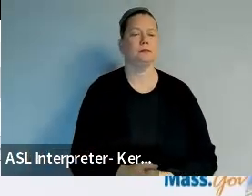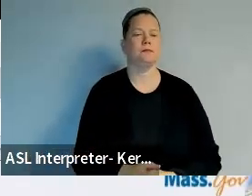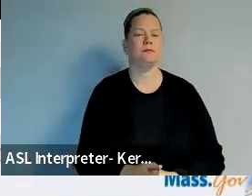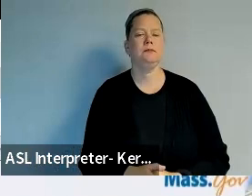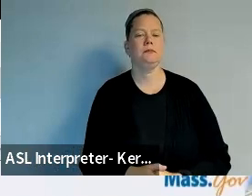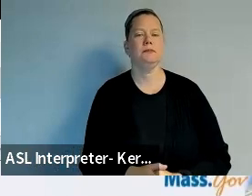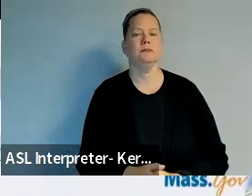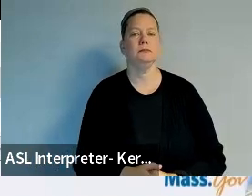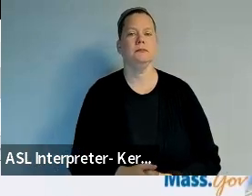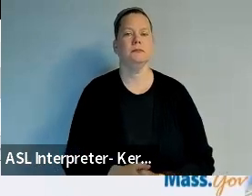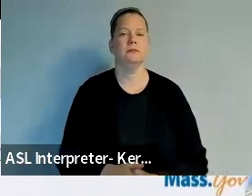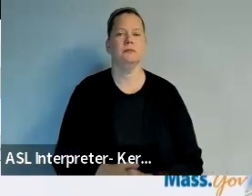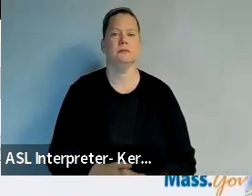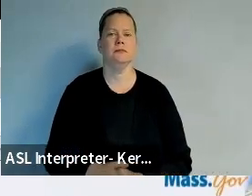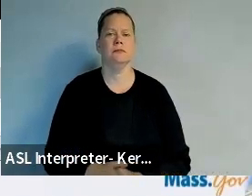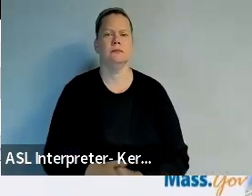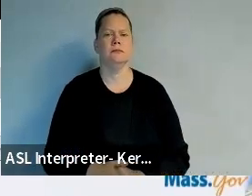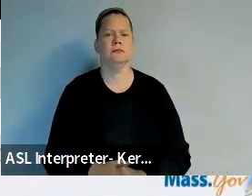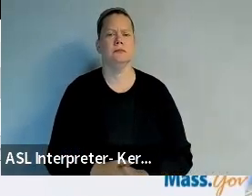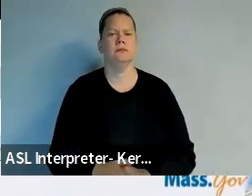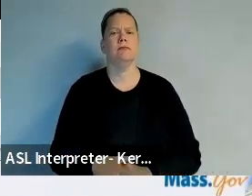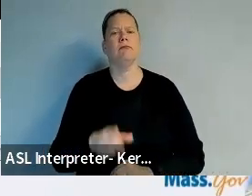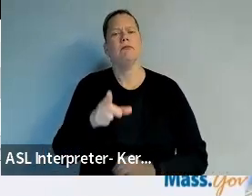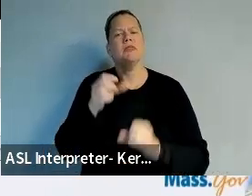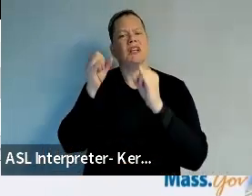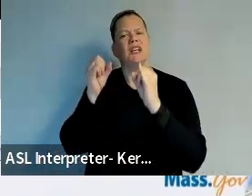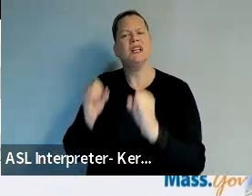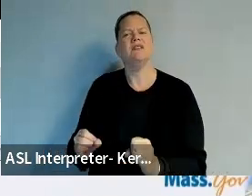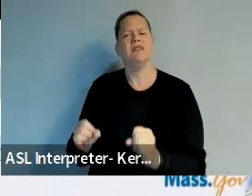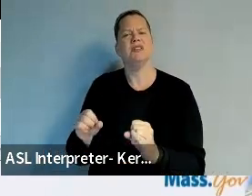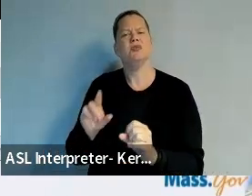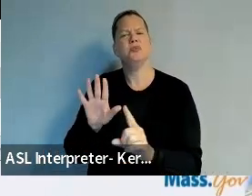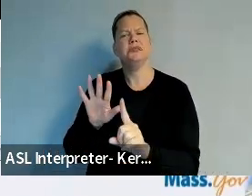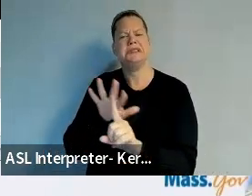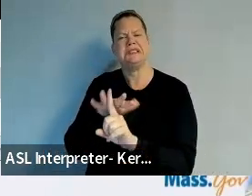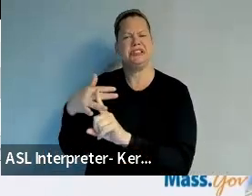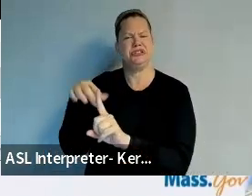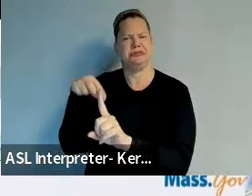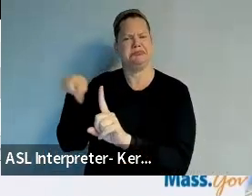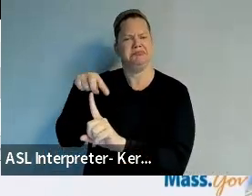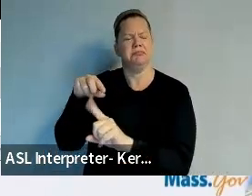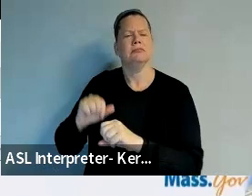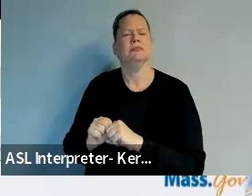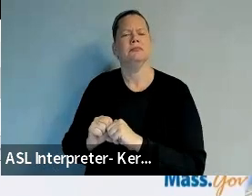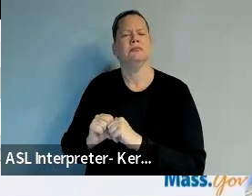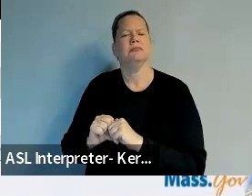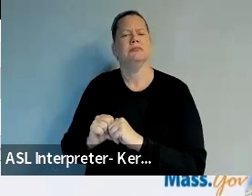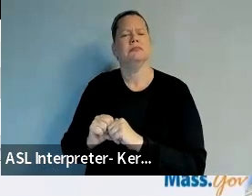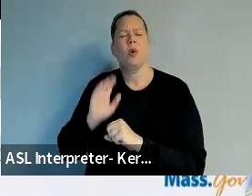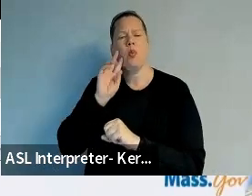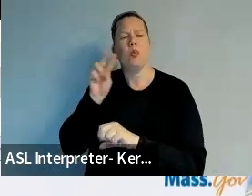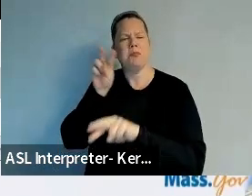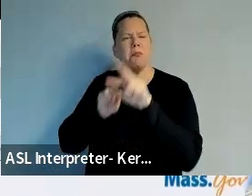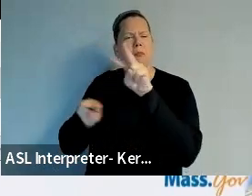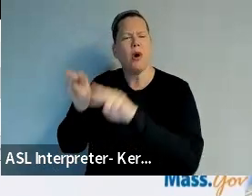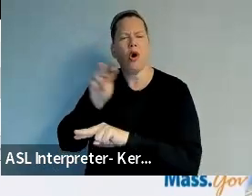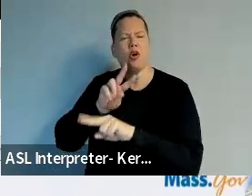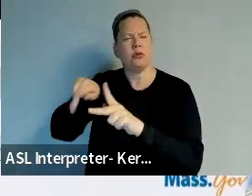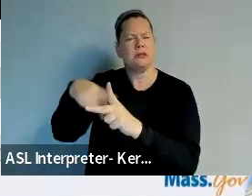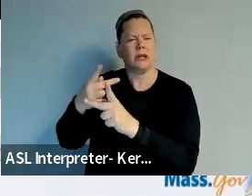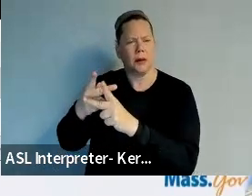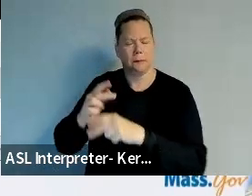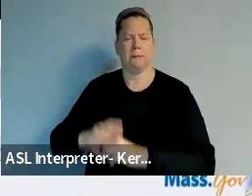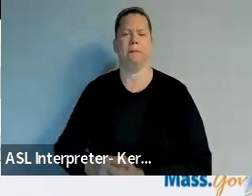On the individual's condition screen, we would select a monitoring type and then complete the